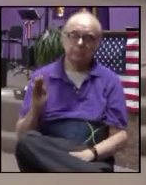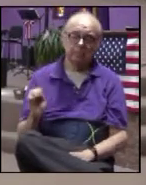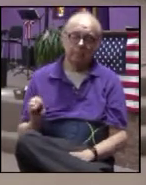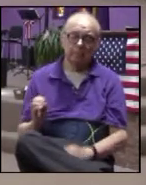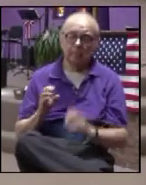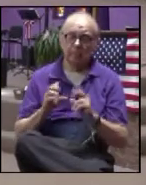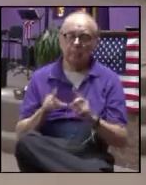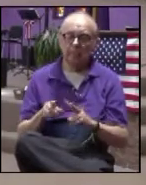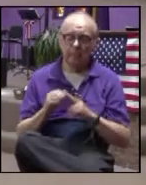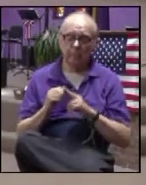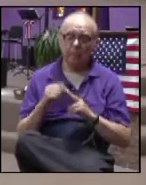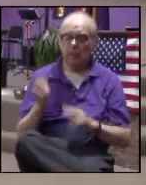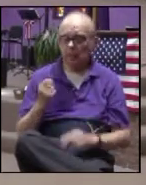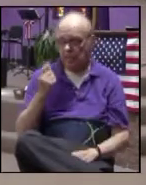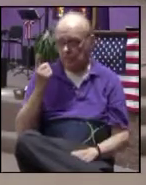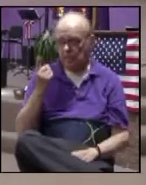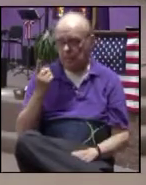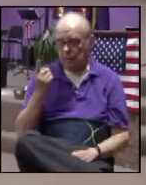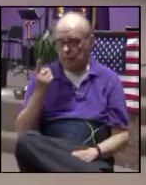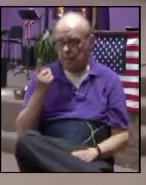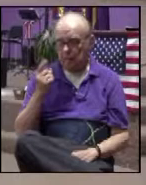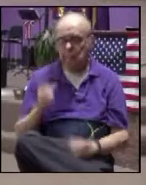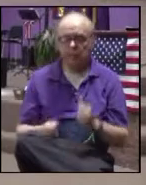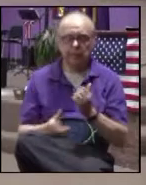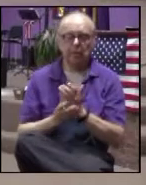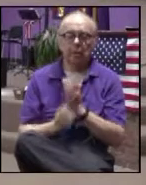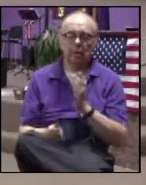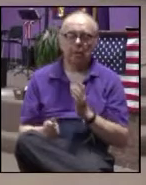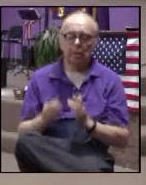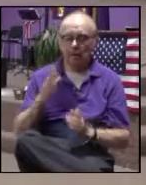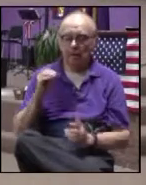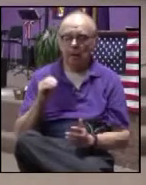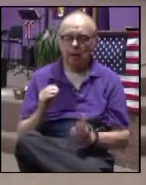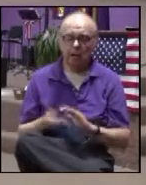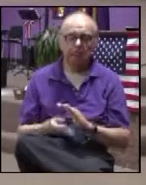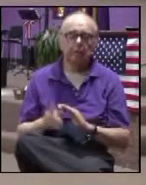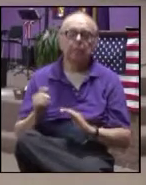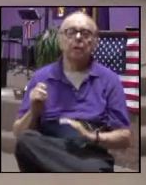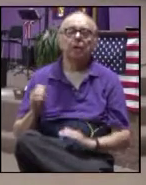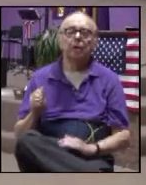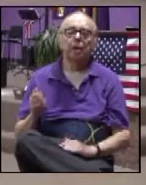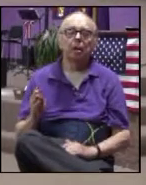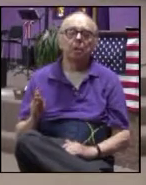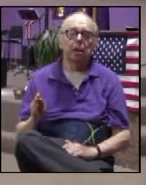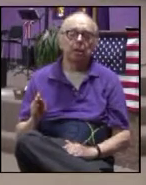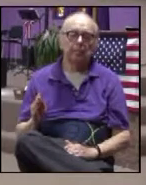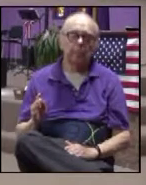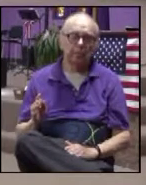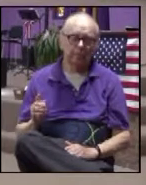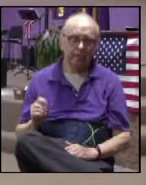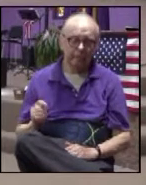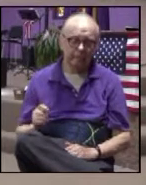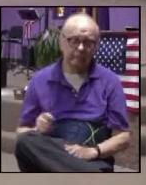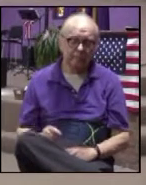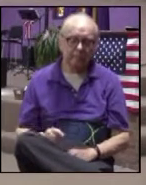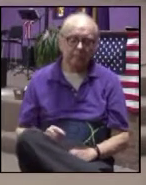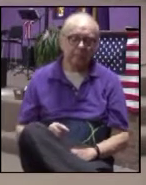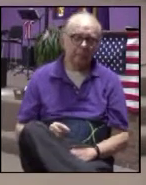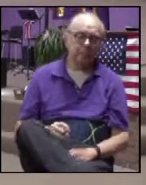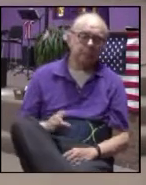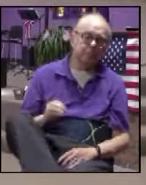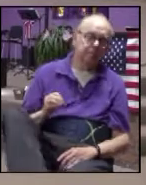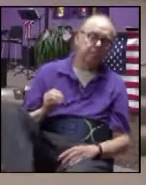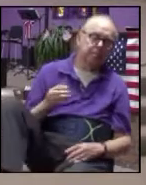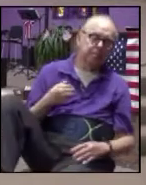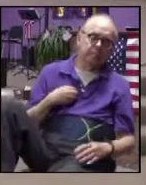choose only the smartest and most talented boys to become their Talmud, okay? And so